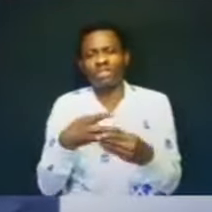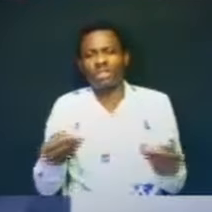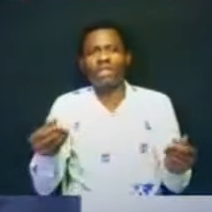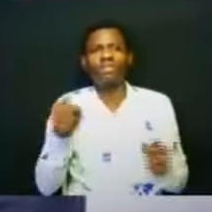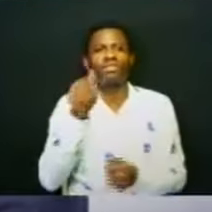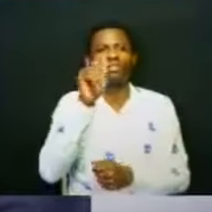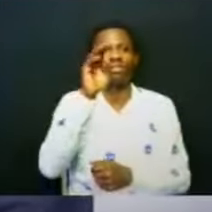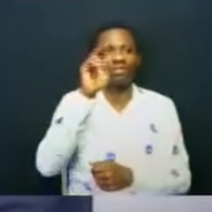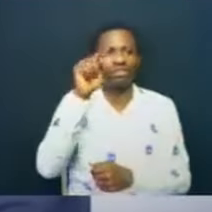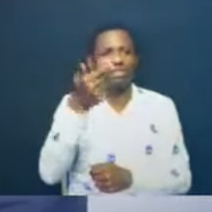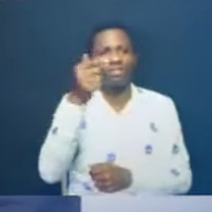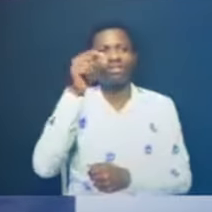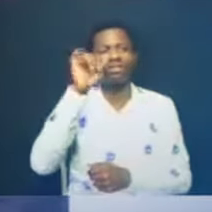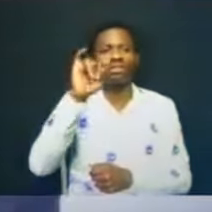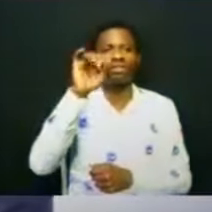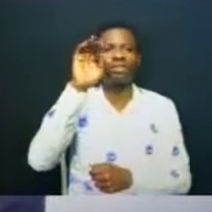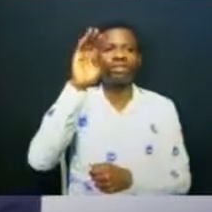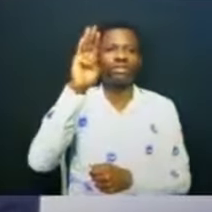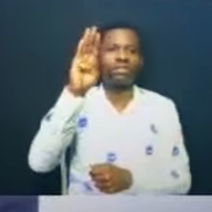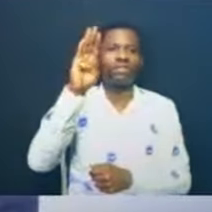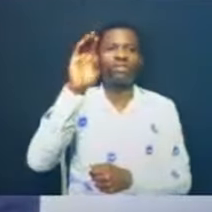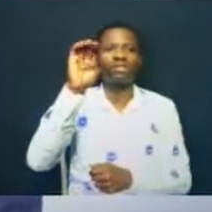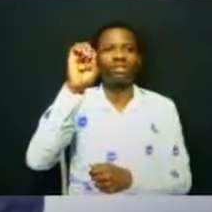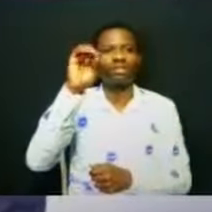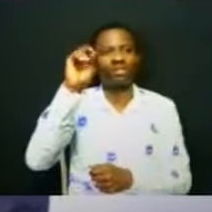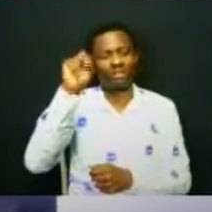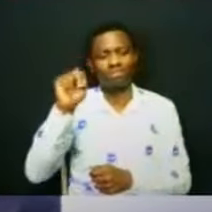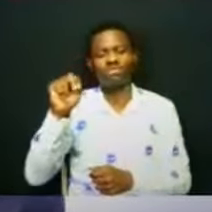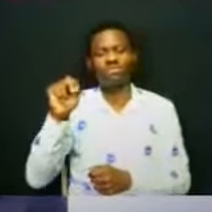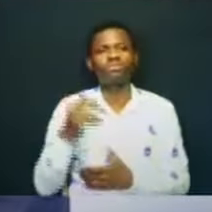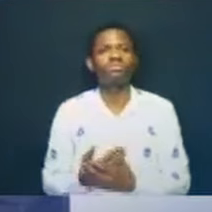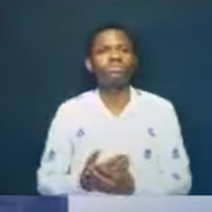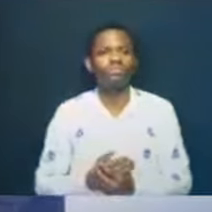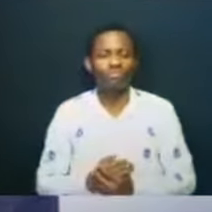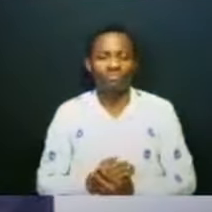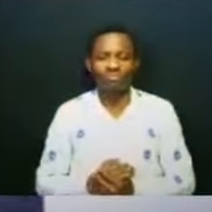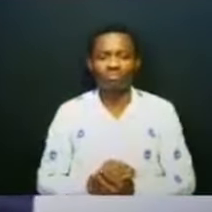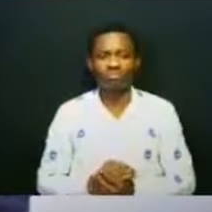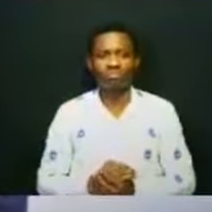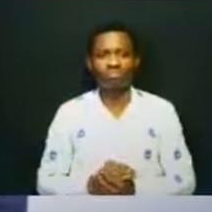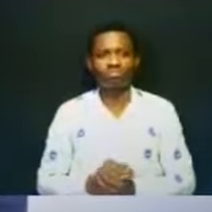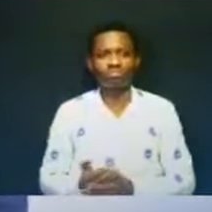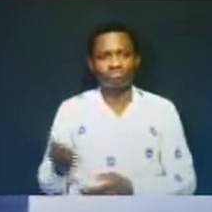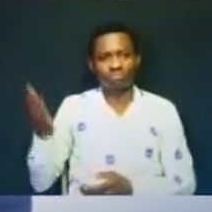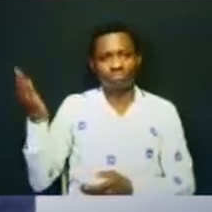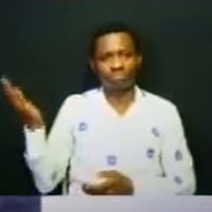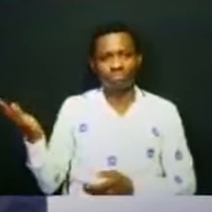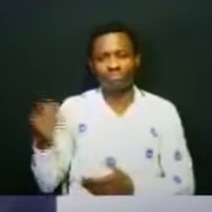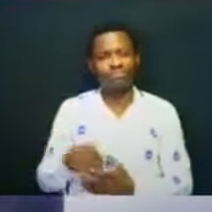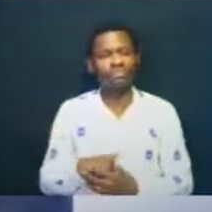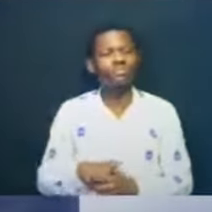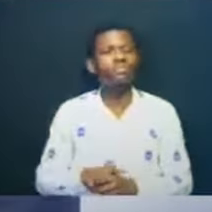owiare koto no na wodru Abner koto kokoa a daglam enim Gibeon esreso okwan no